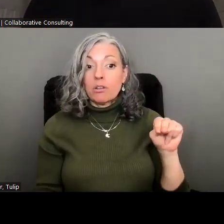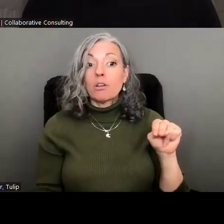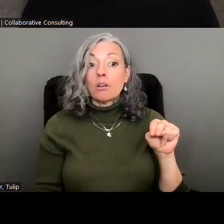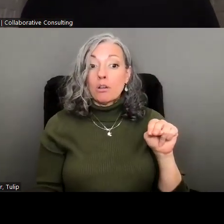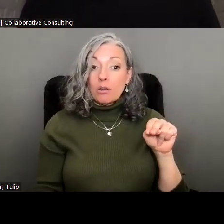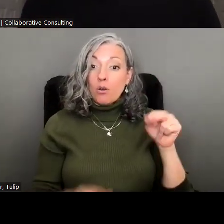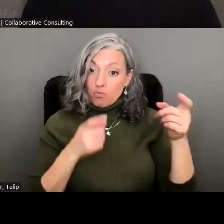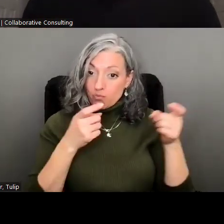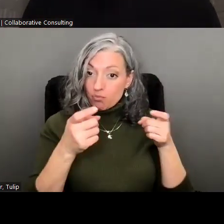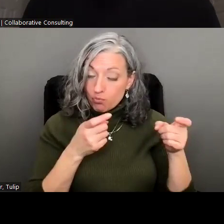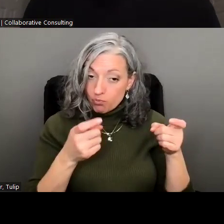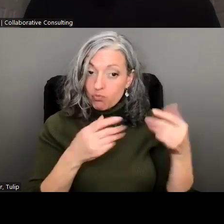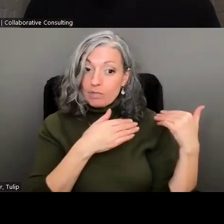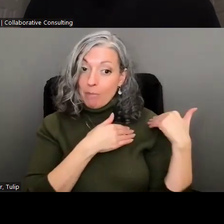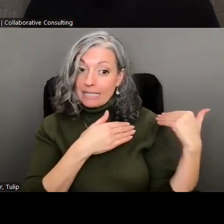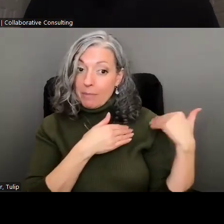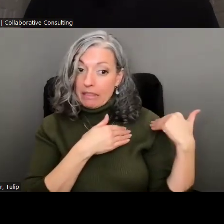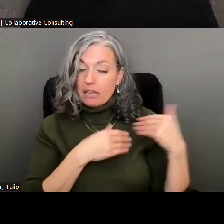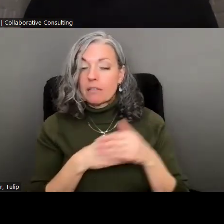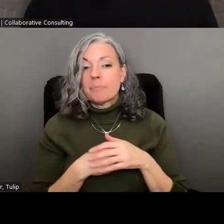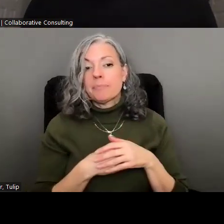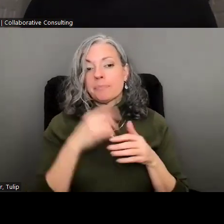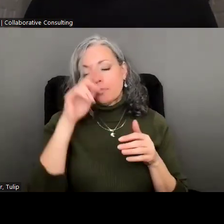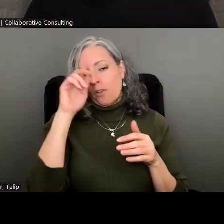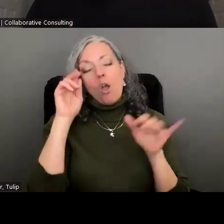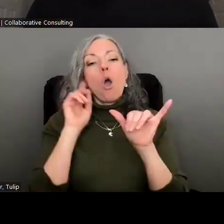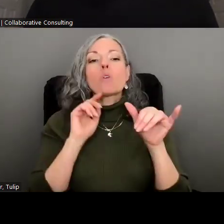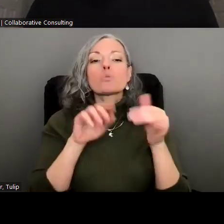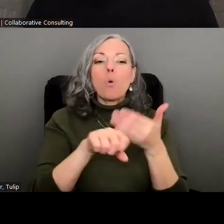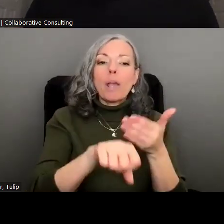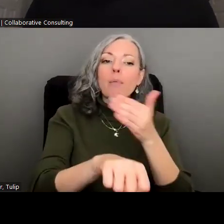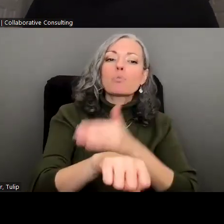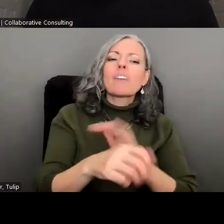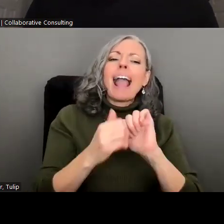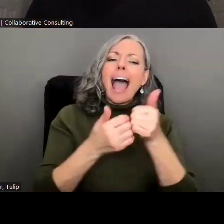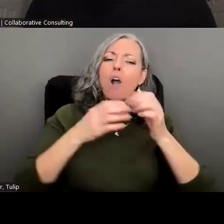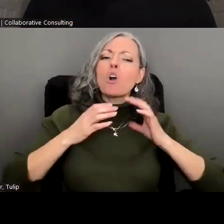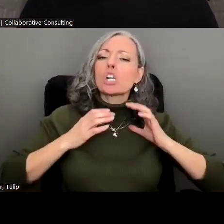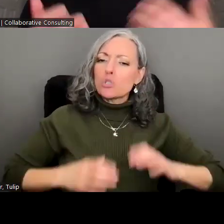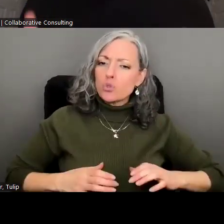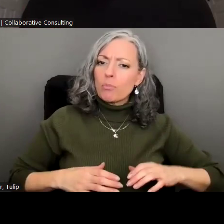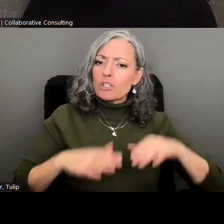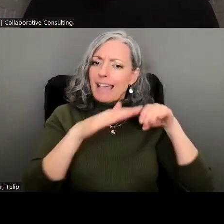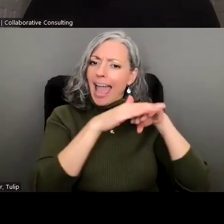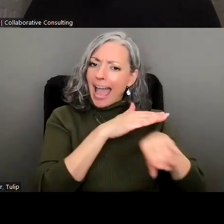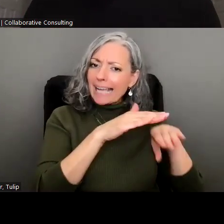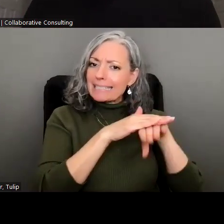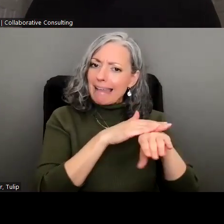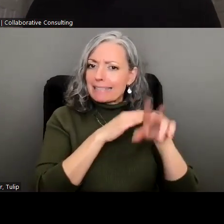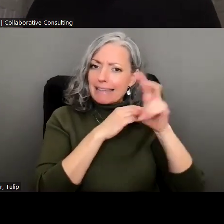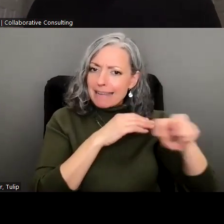aging, and also improving how consumers might be able to access, navigate